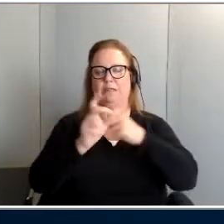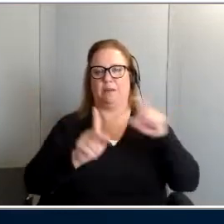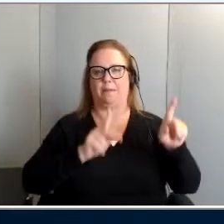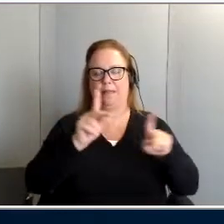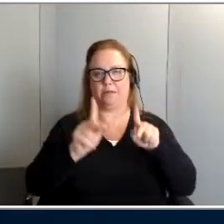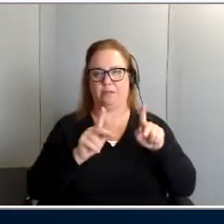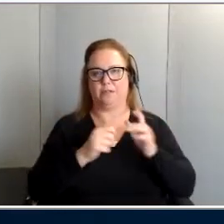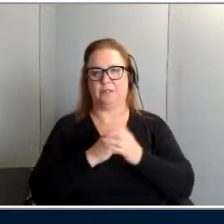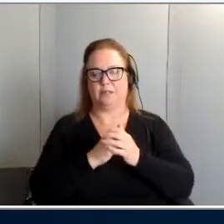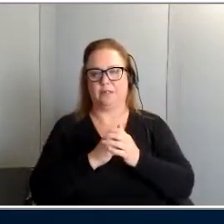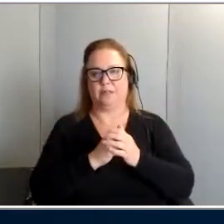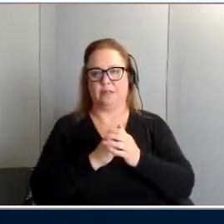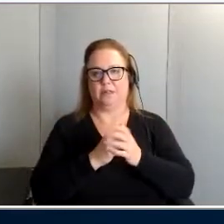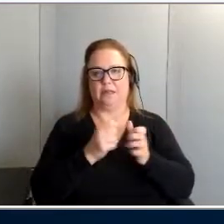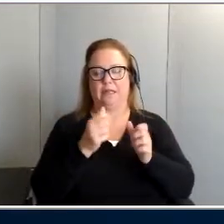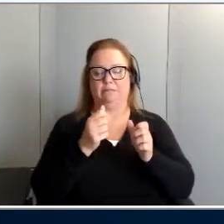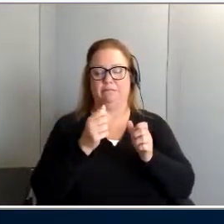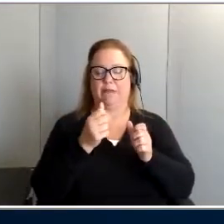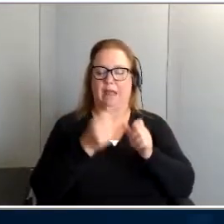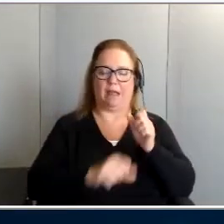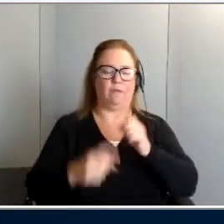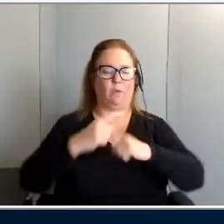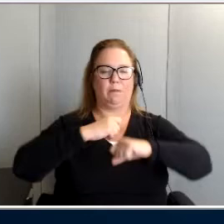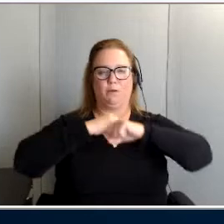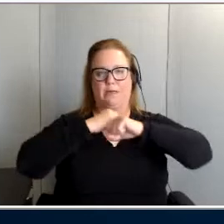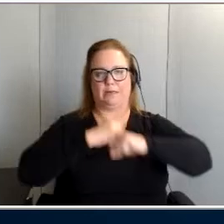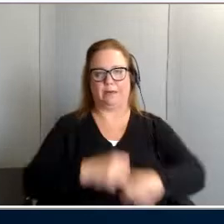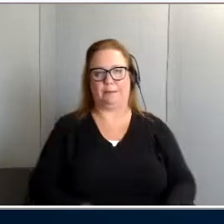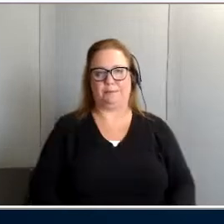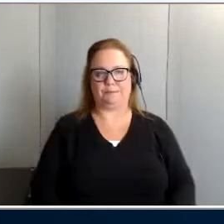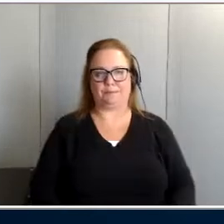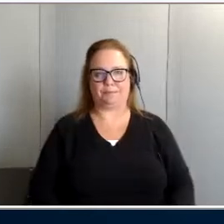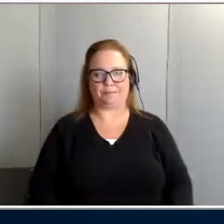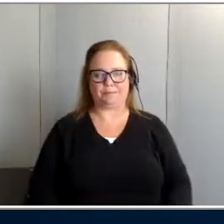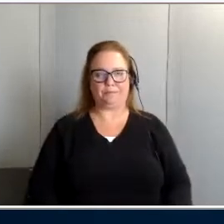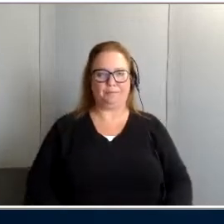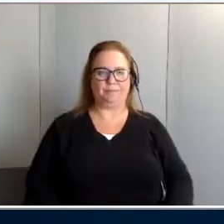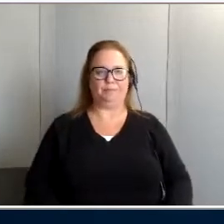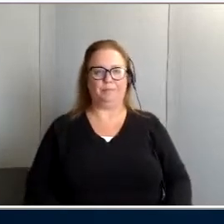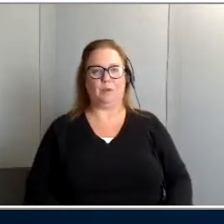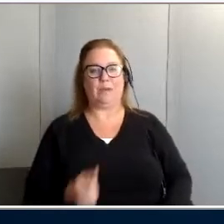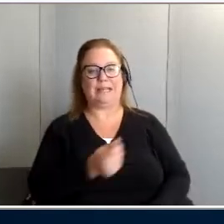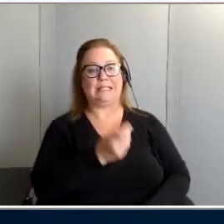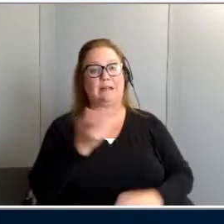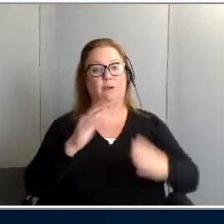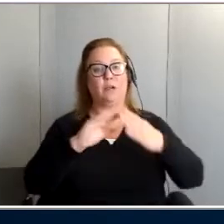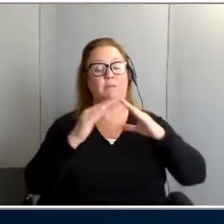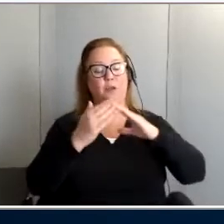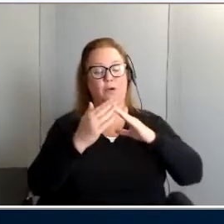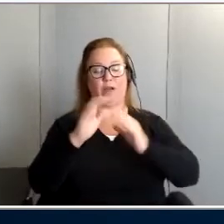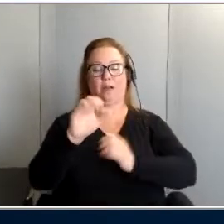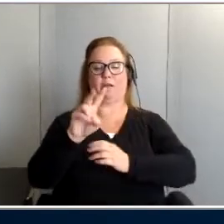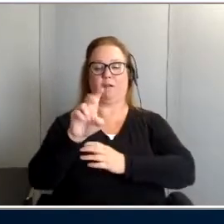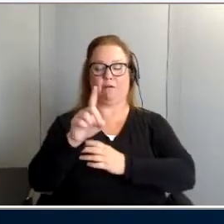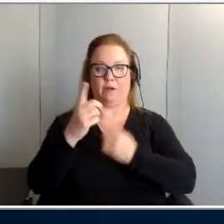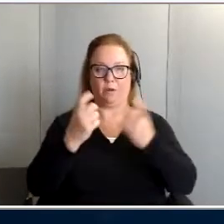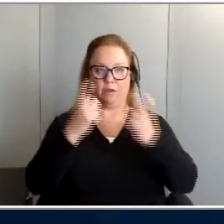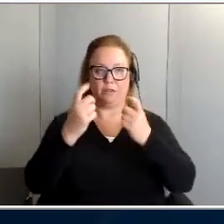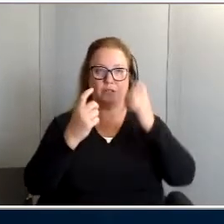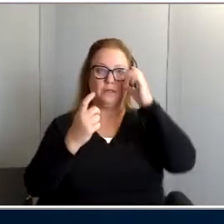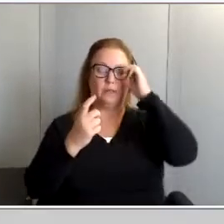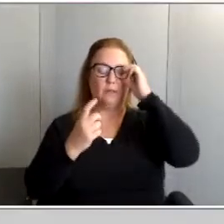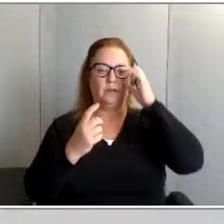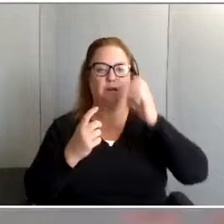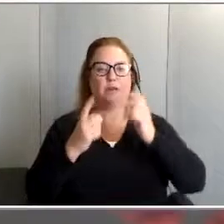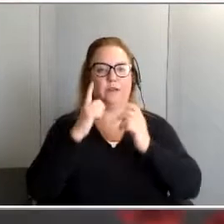get everyone protected. All right, thank you for that update. As you Yeah. know, we get several community questions throughout the week, COVID questions that we unfortunately don't get to because we have some of these